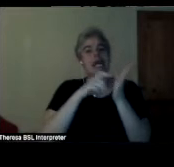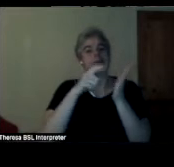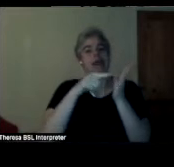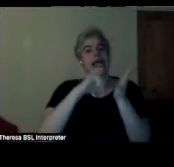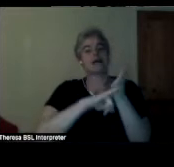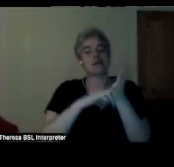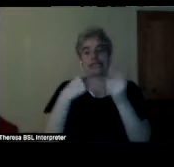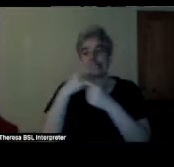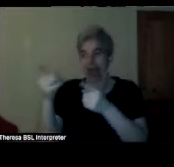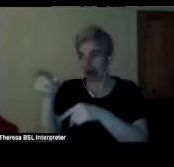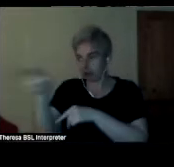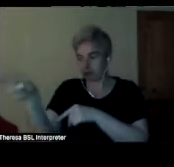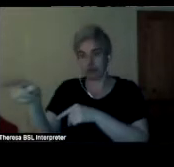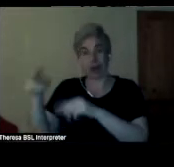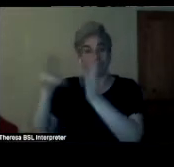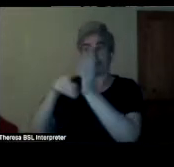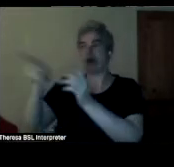tells his mother Penelope,